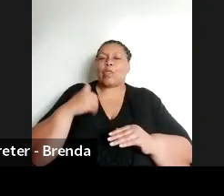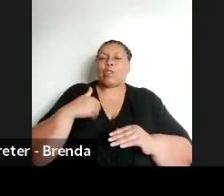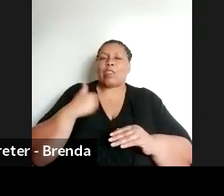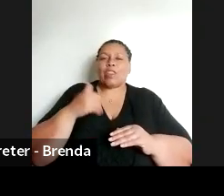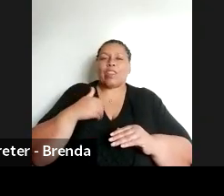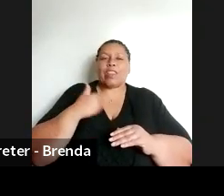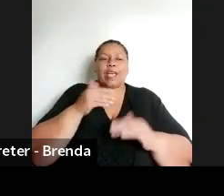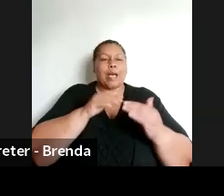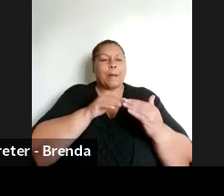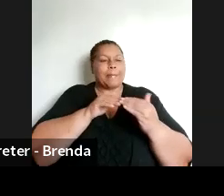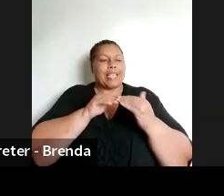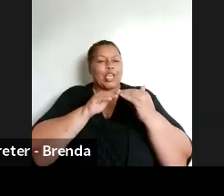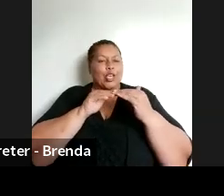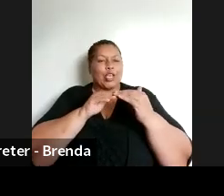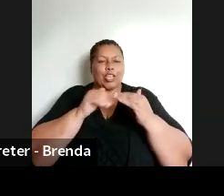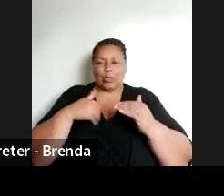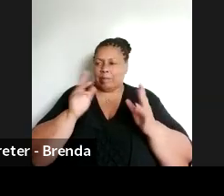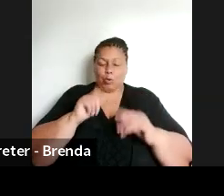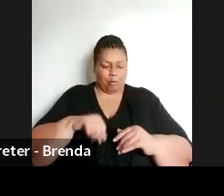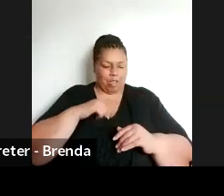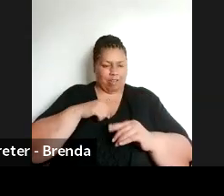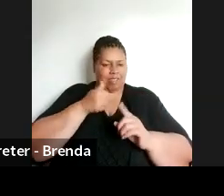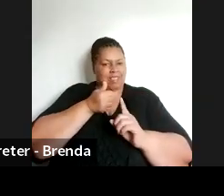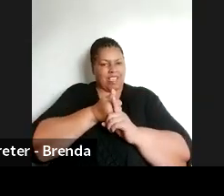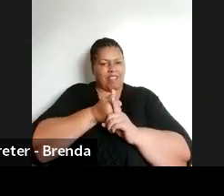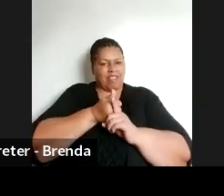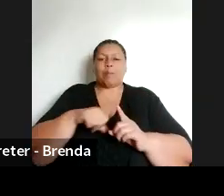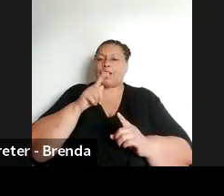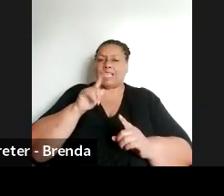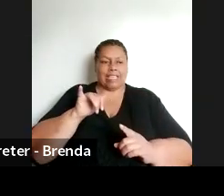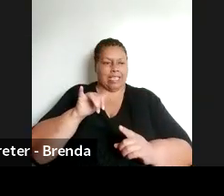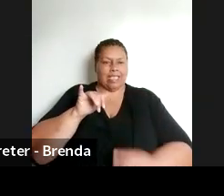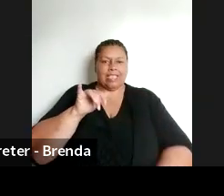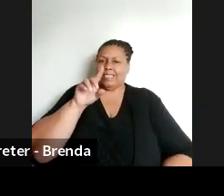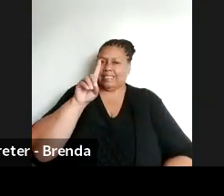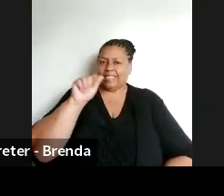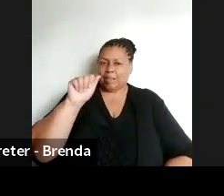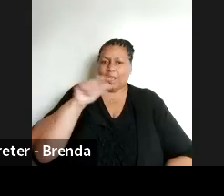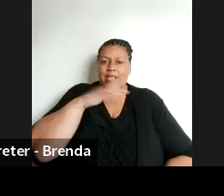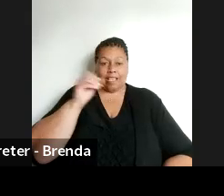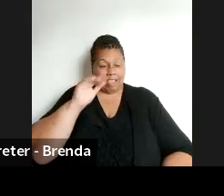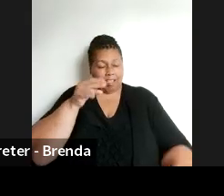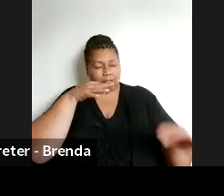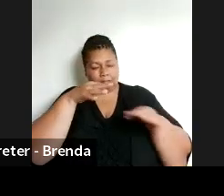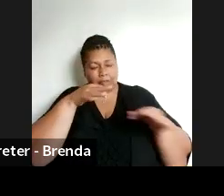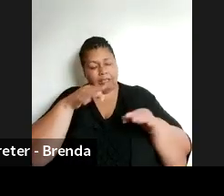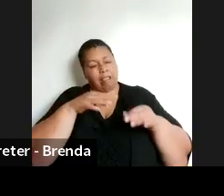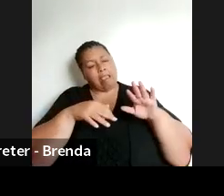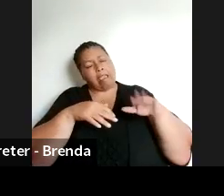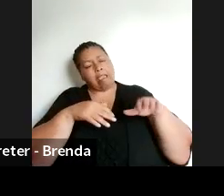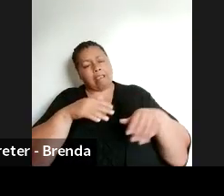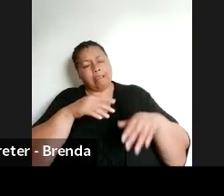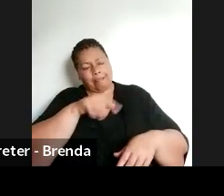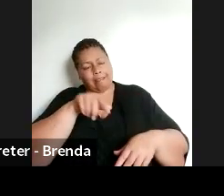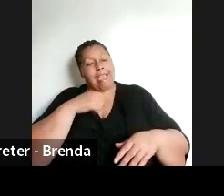youth who are proudly disabled and can tell the youth there, like, hey, I am